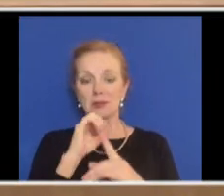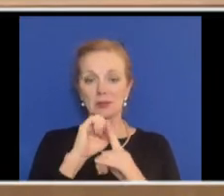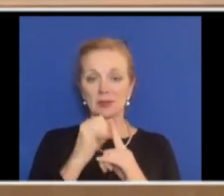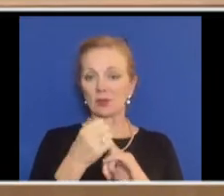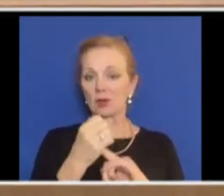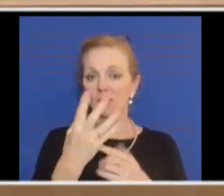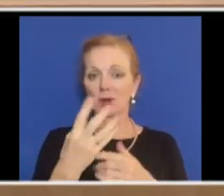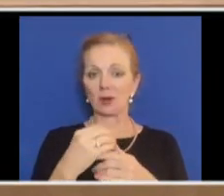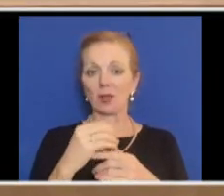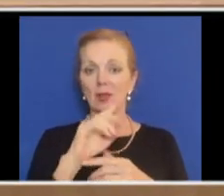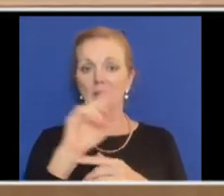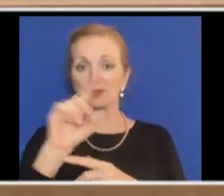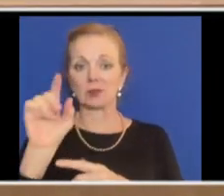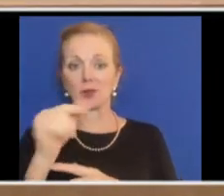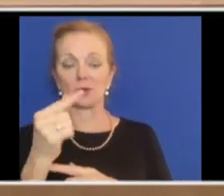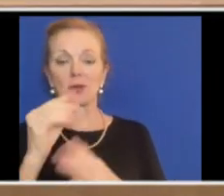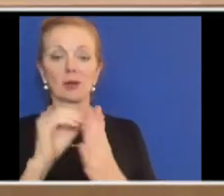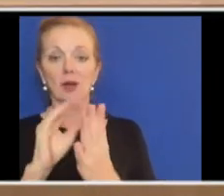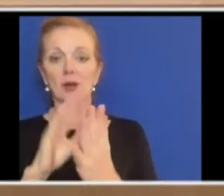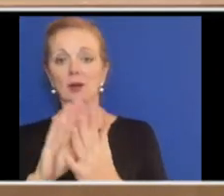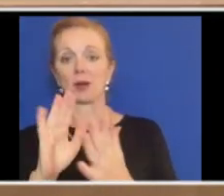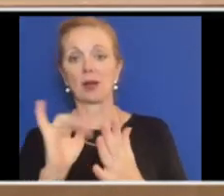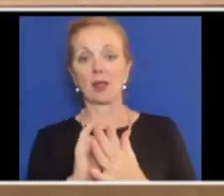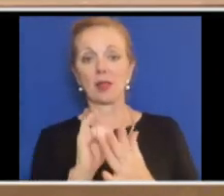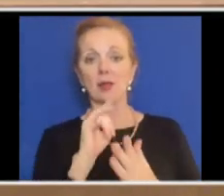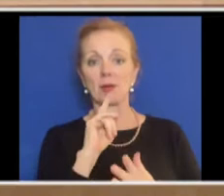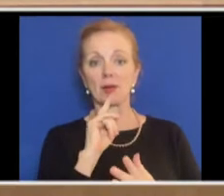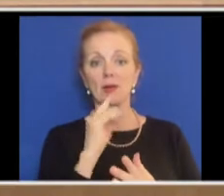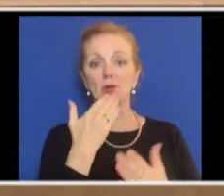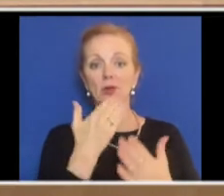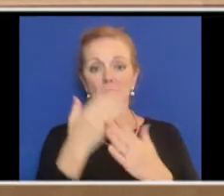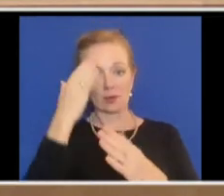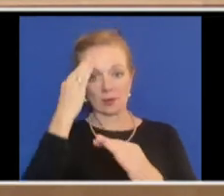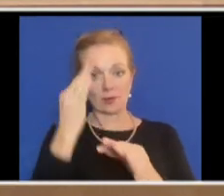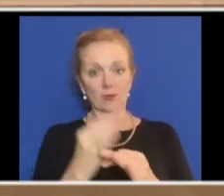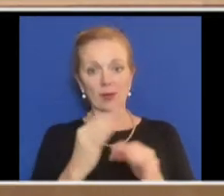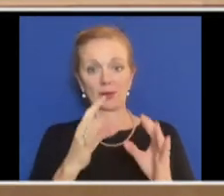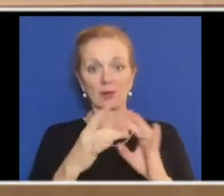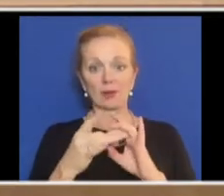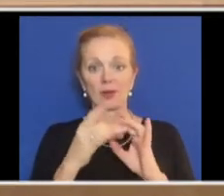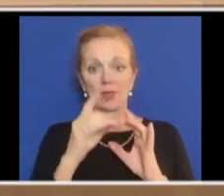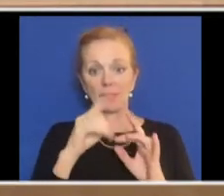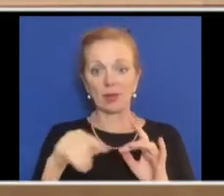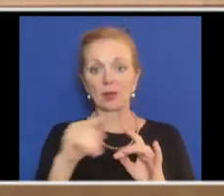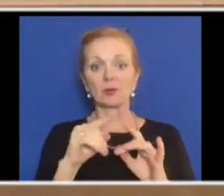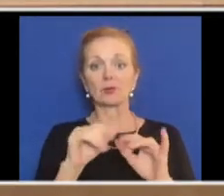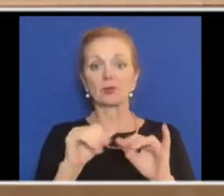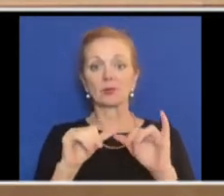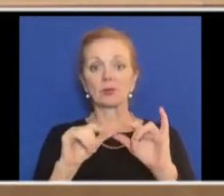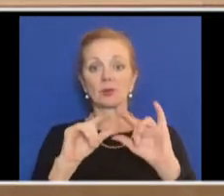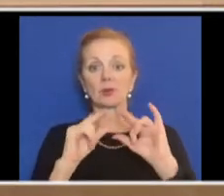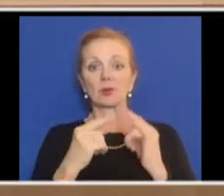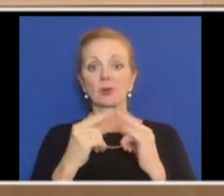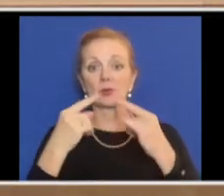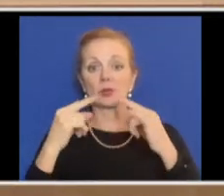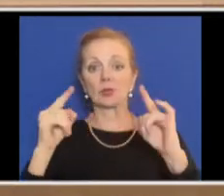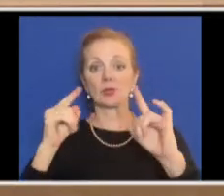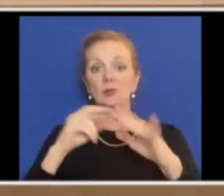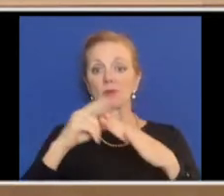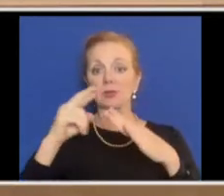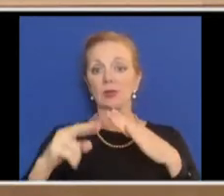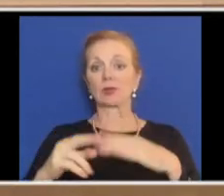a zoning document other than there would be good faith efforts to collaborate with those groups to achieve that outcome